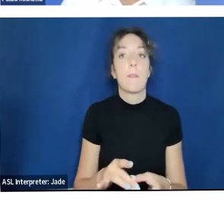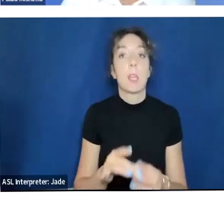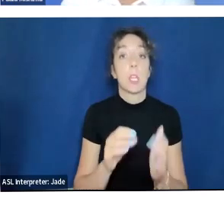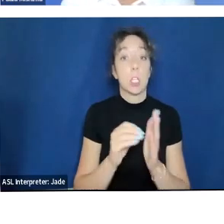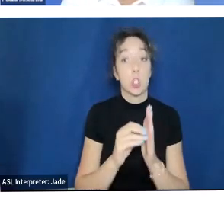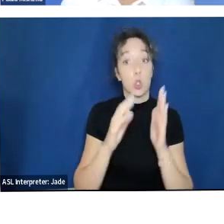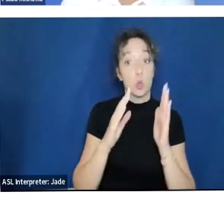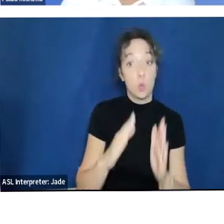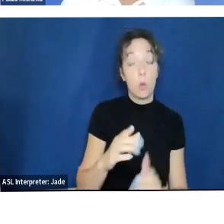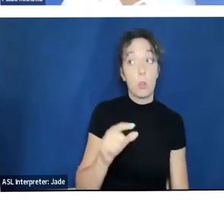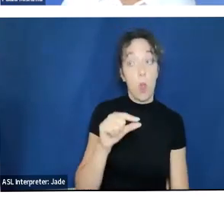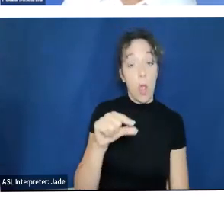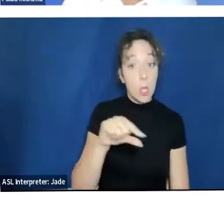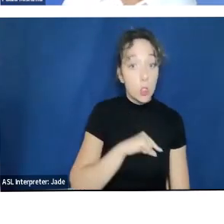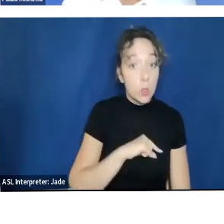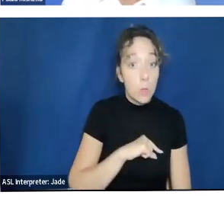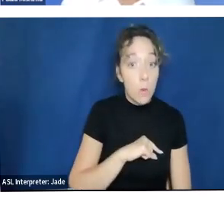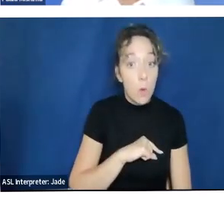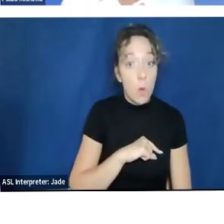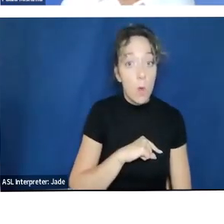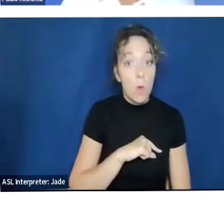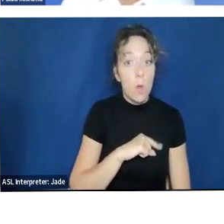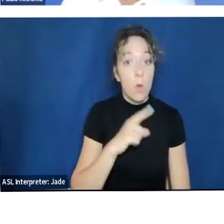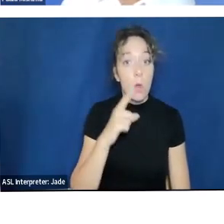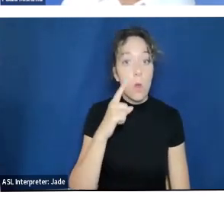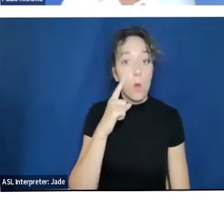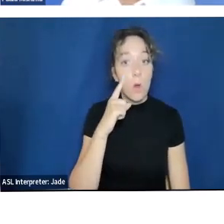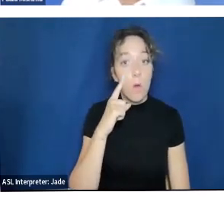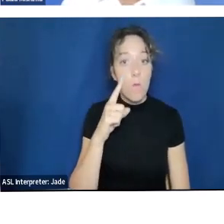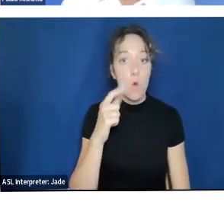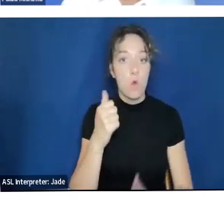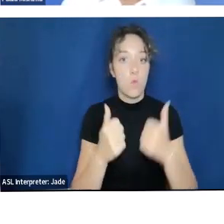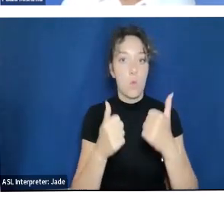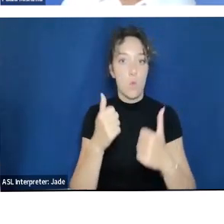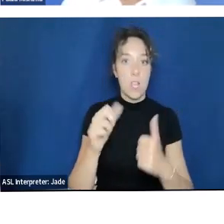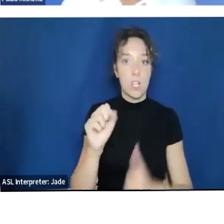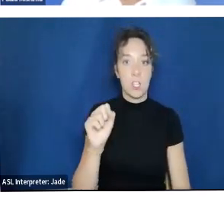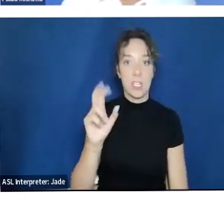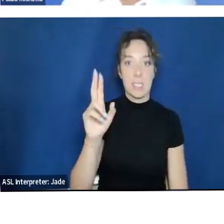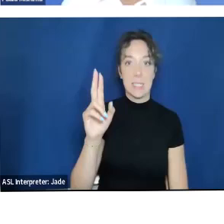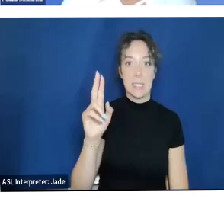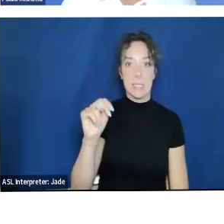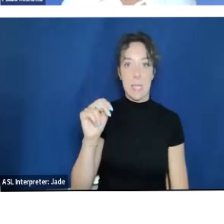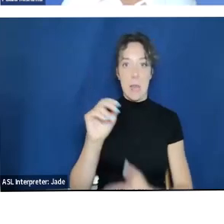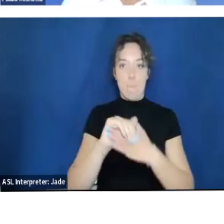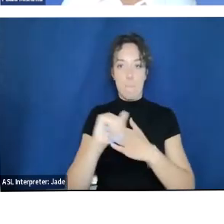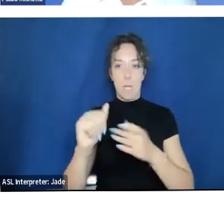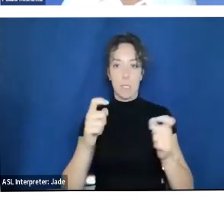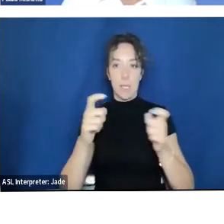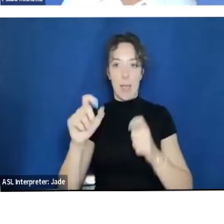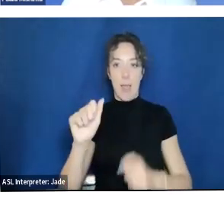students are eligible for which SunBucks administration.